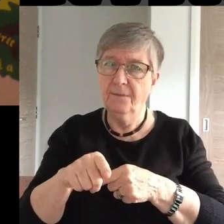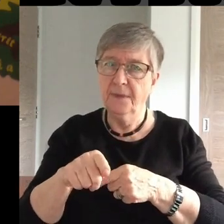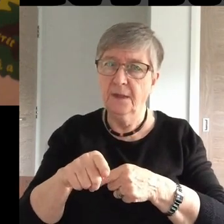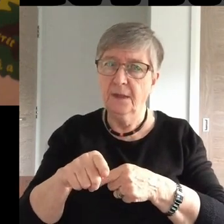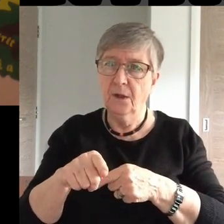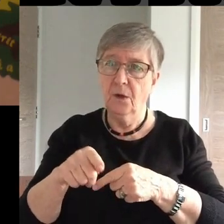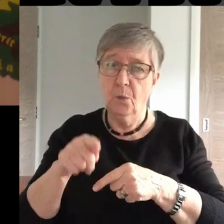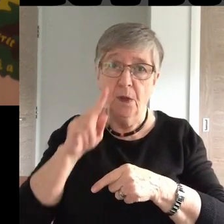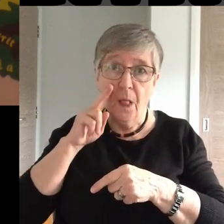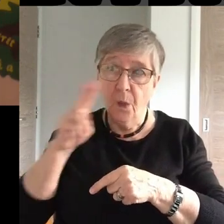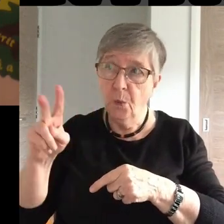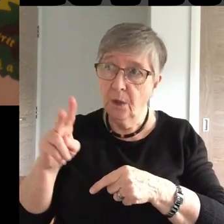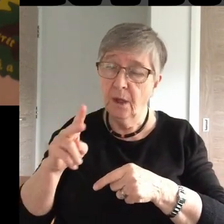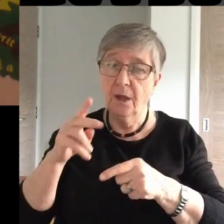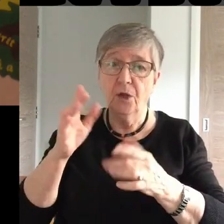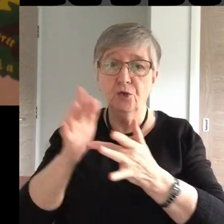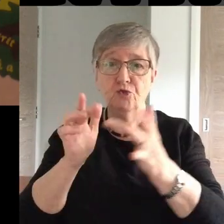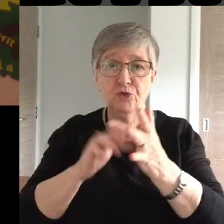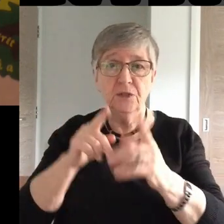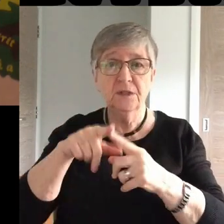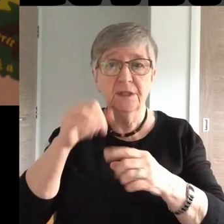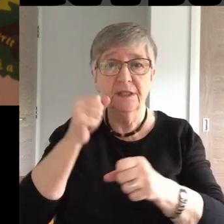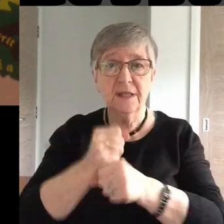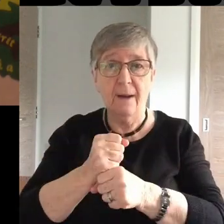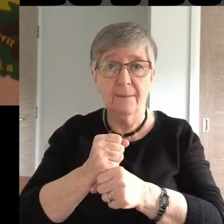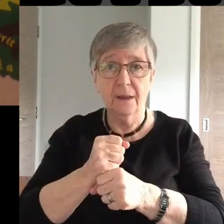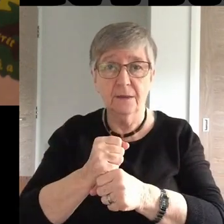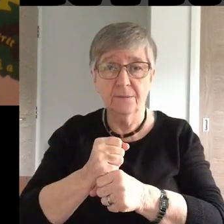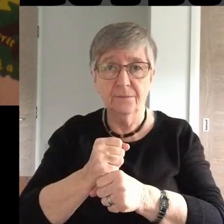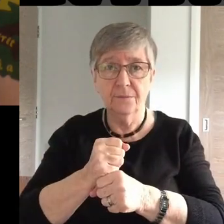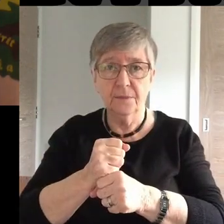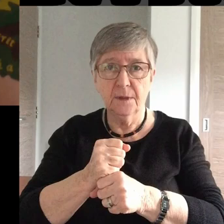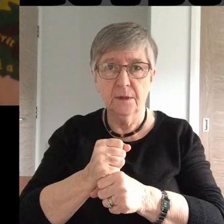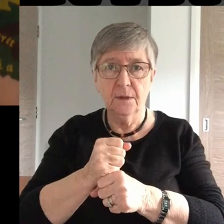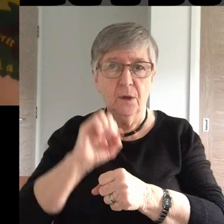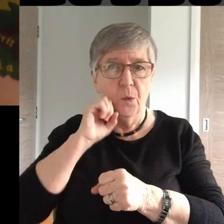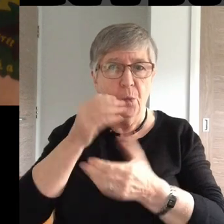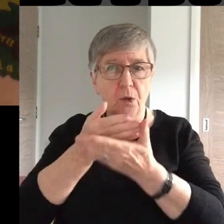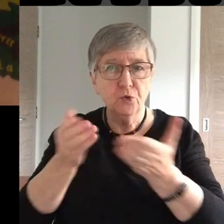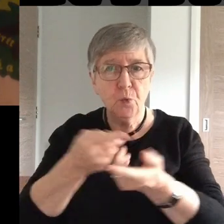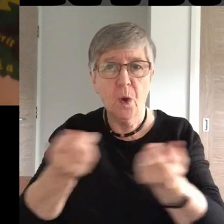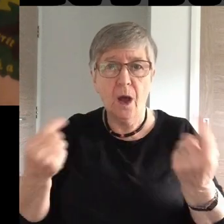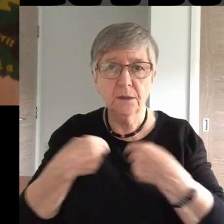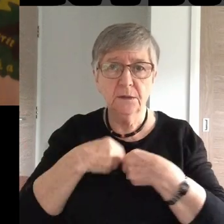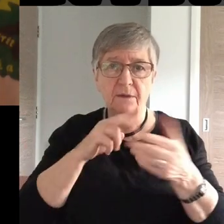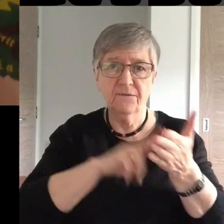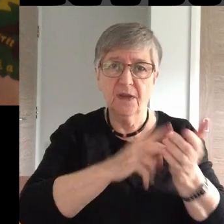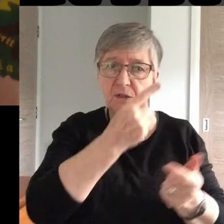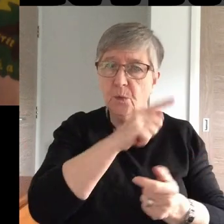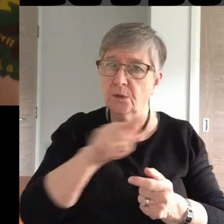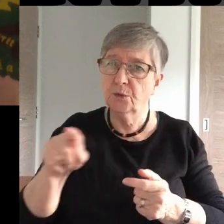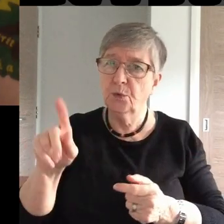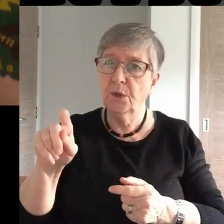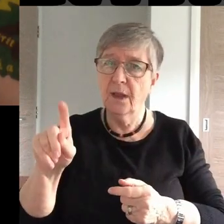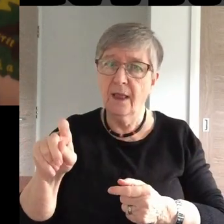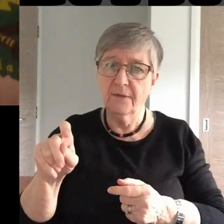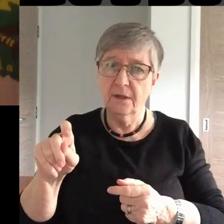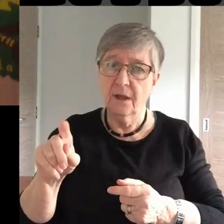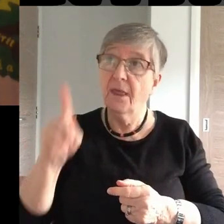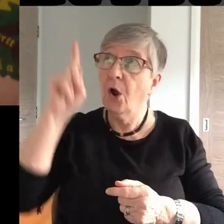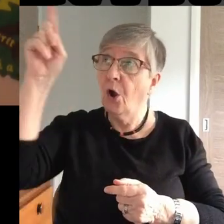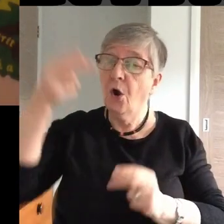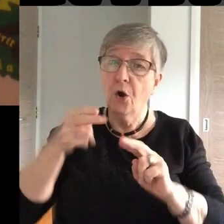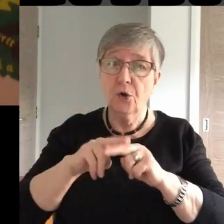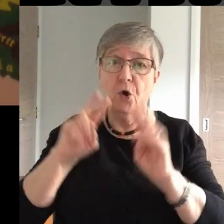of the Lord Jesus lead our lives from the front. He's going to show us over the next 11 verses that the God of